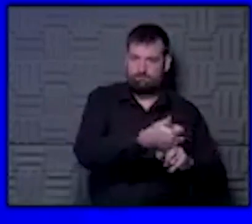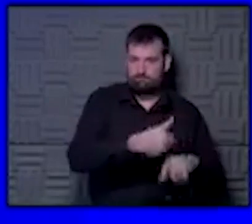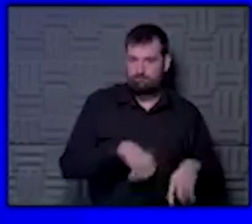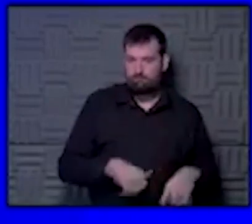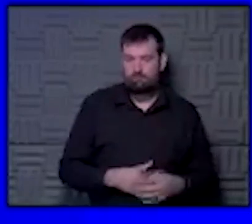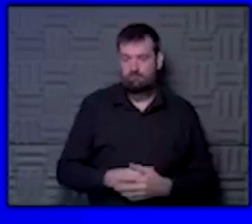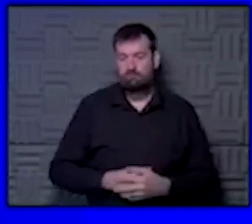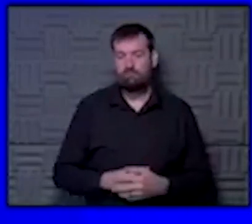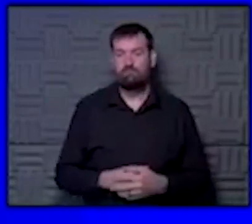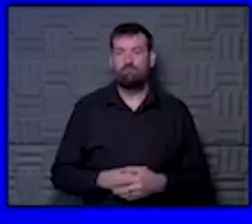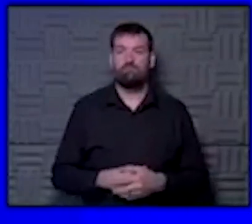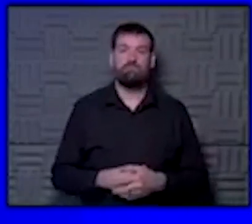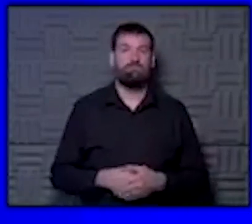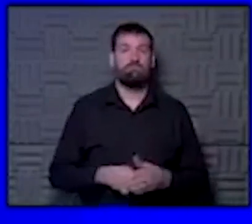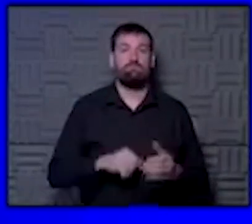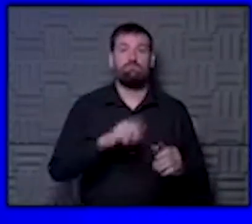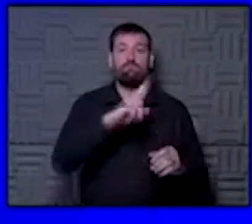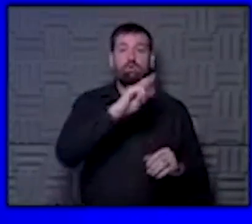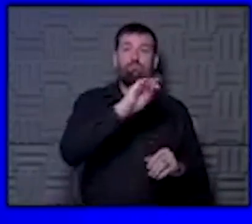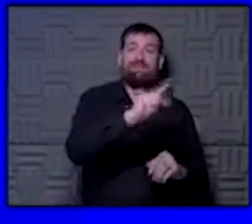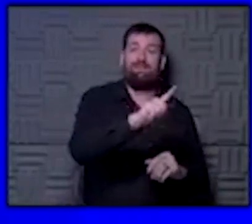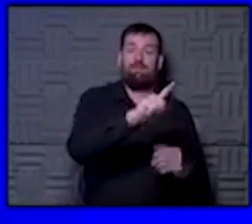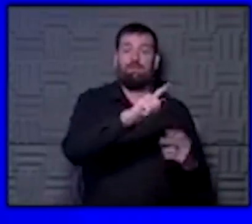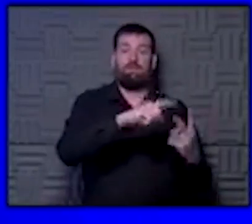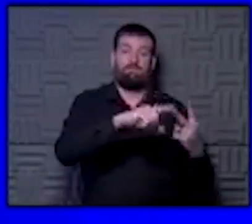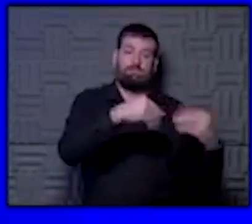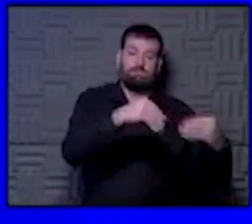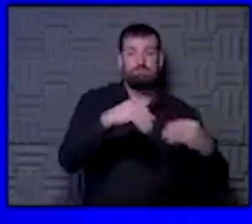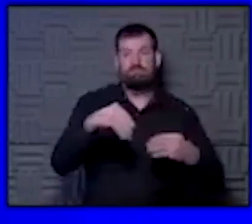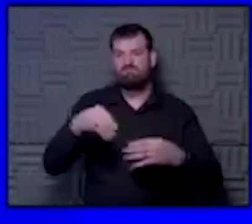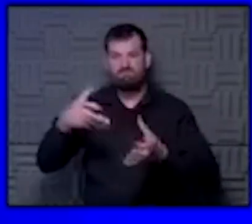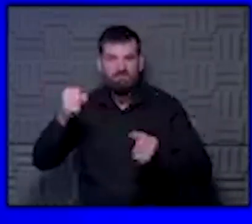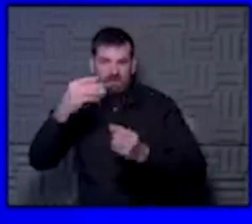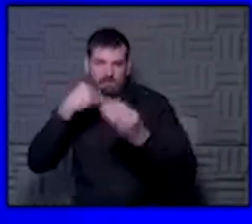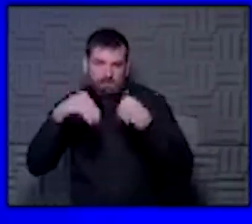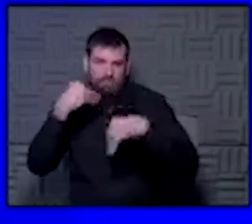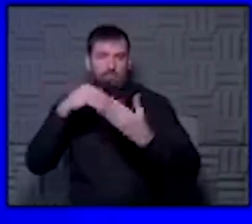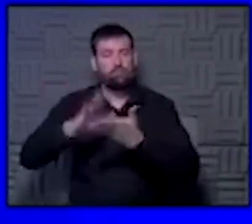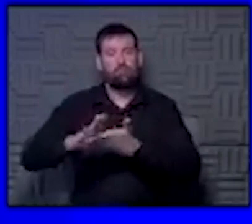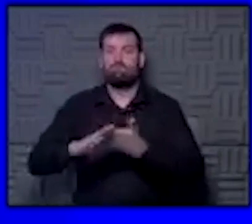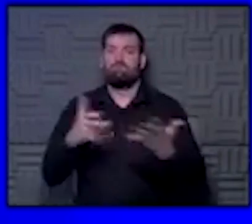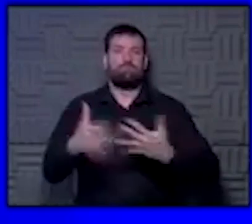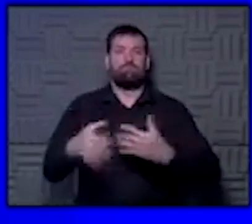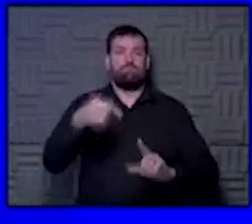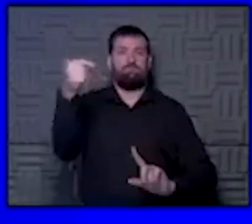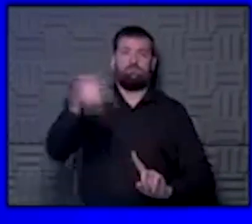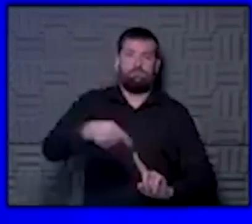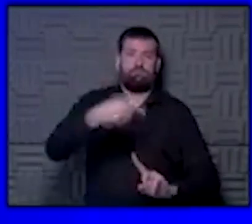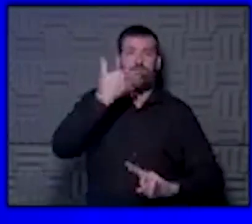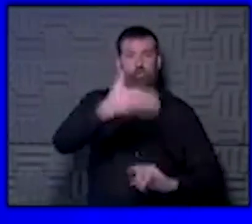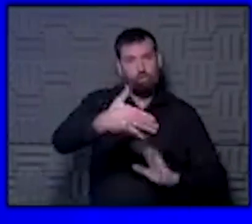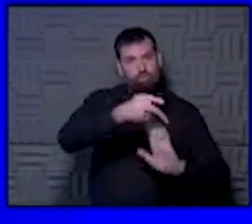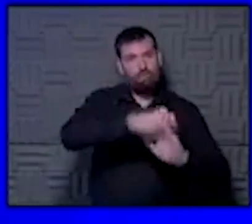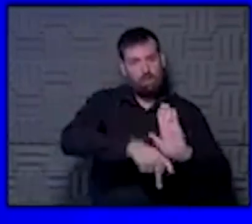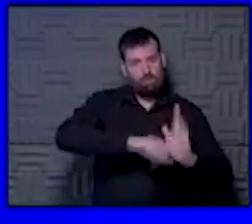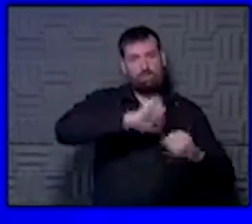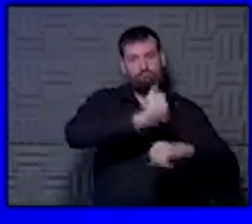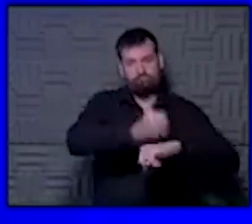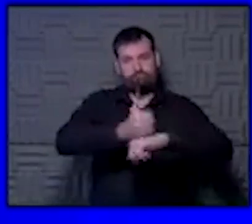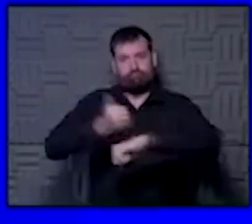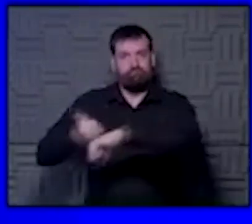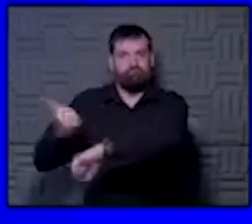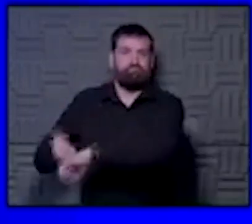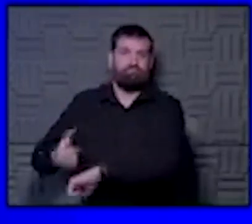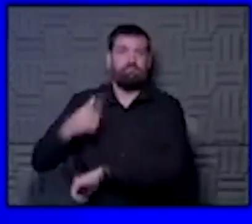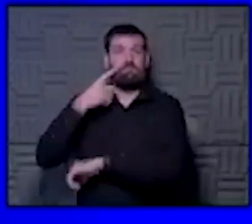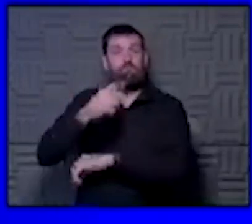it's the retail outlet like that, whether it's fast food, whether it's the schools, it starts with the good systems, protocols, and management to enforce